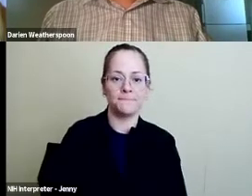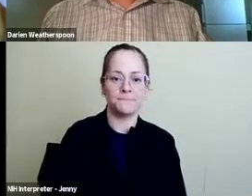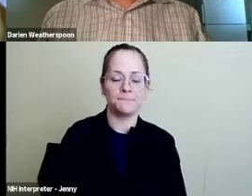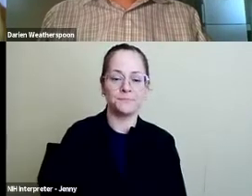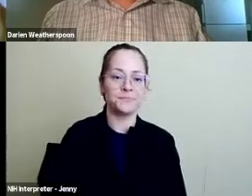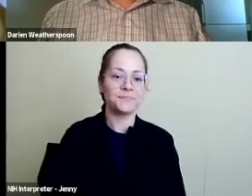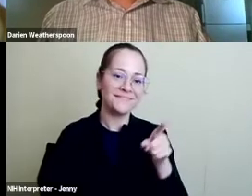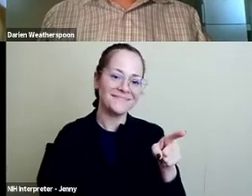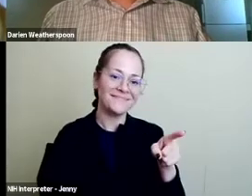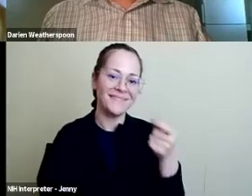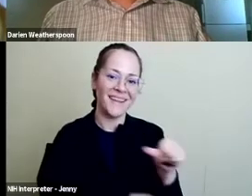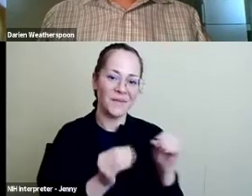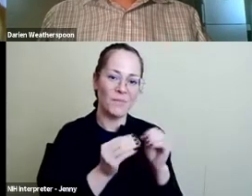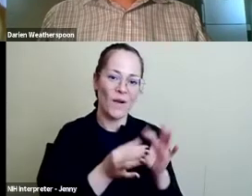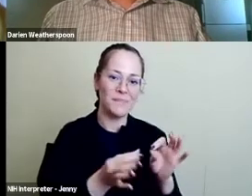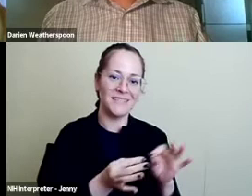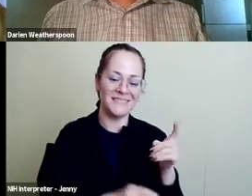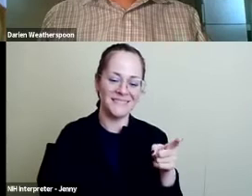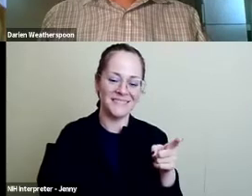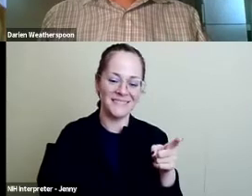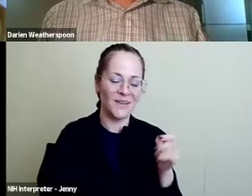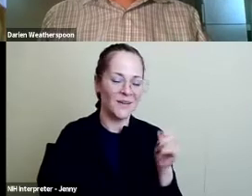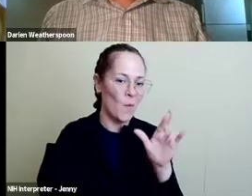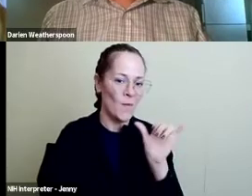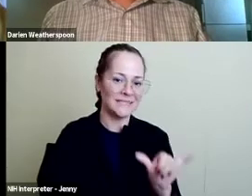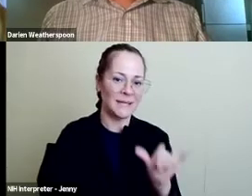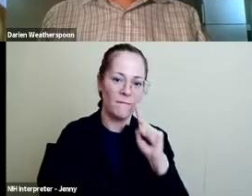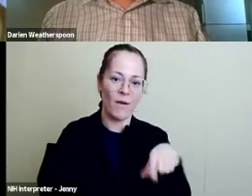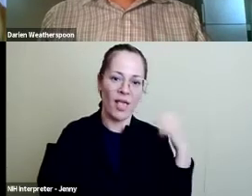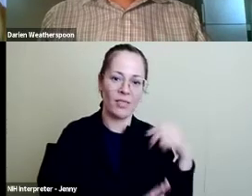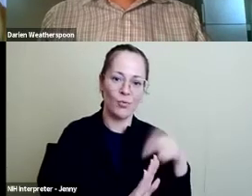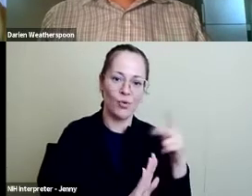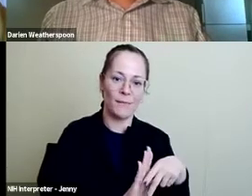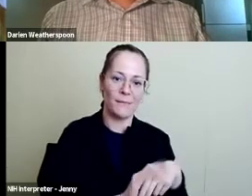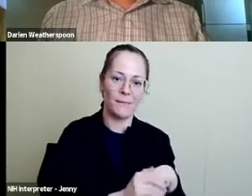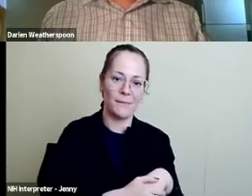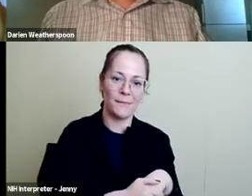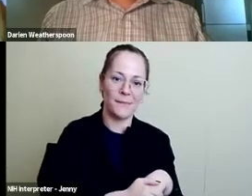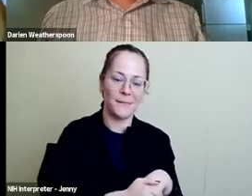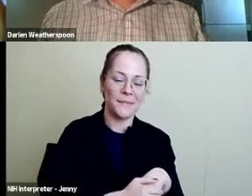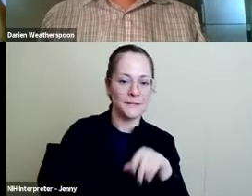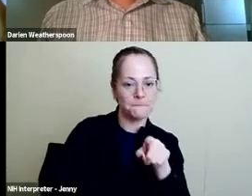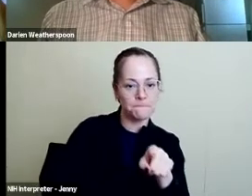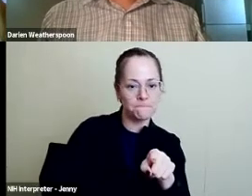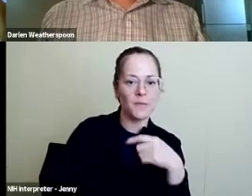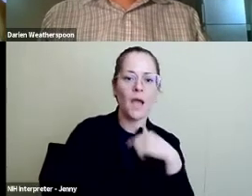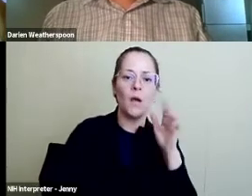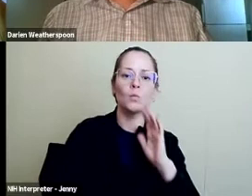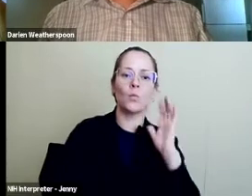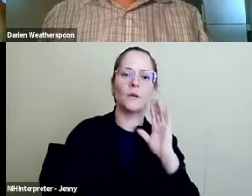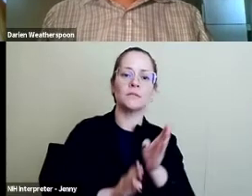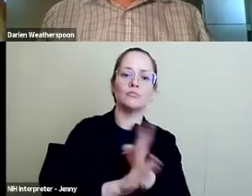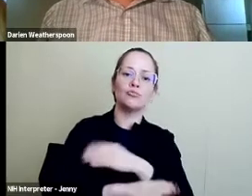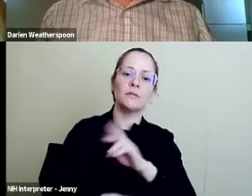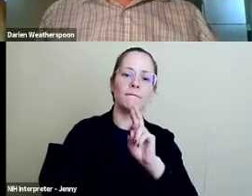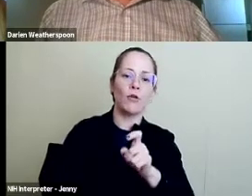Good. Any additional comment about that? Is that the same for the other programs? So I was a pre-pharmacy at